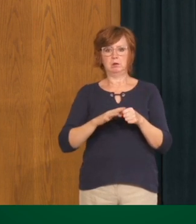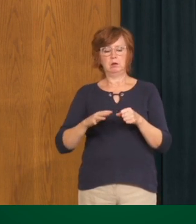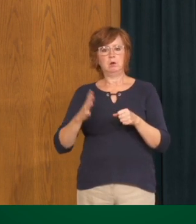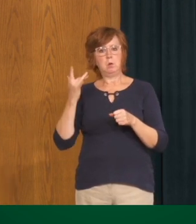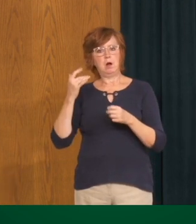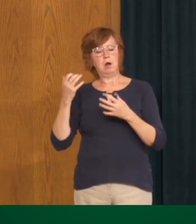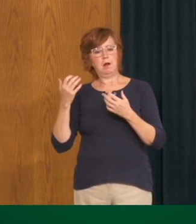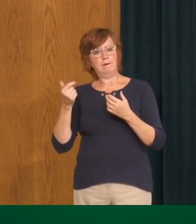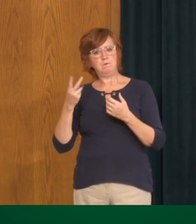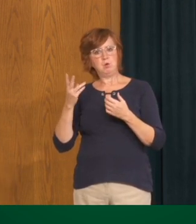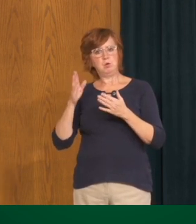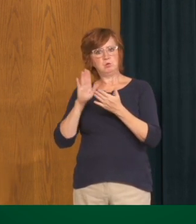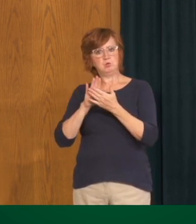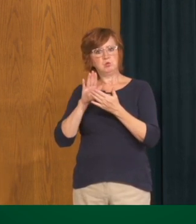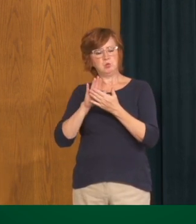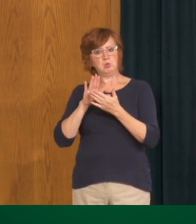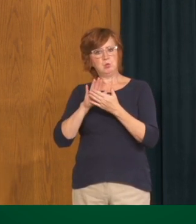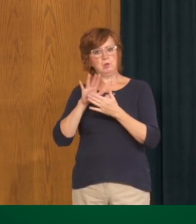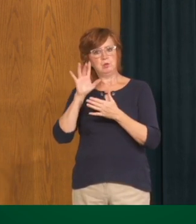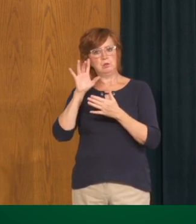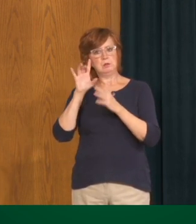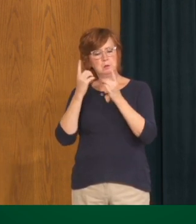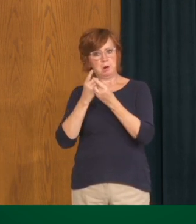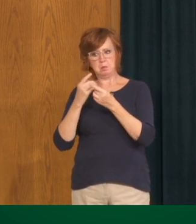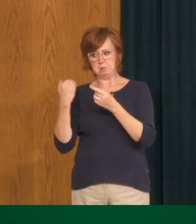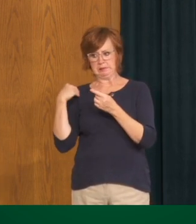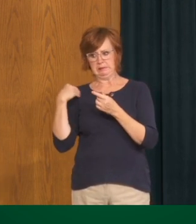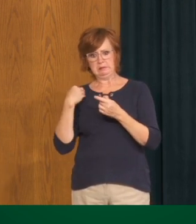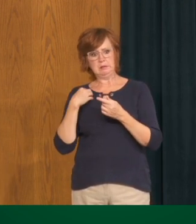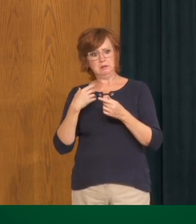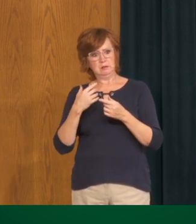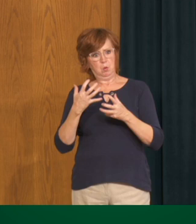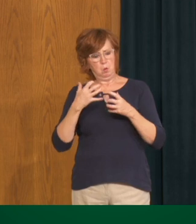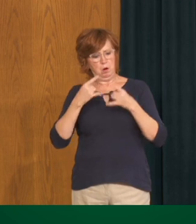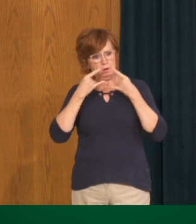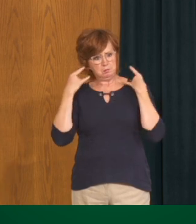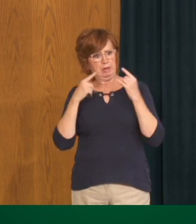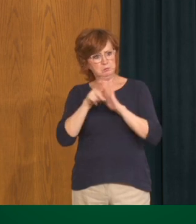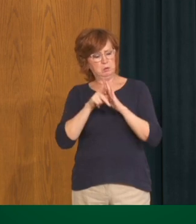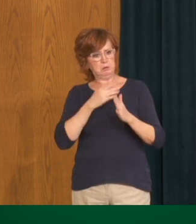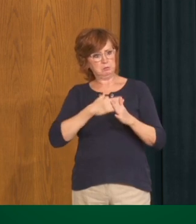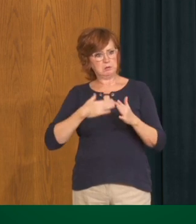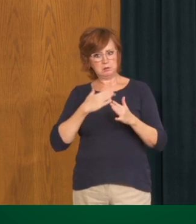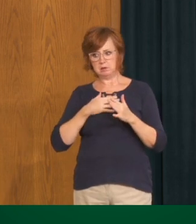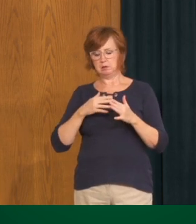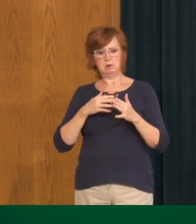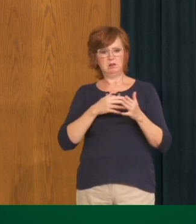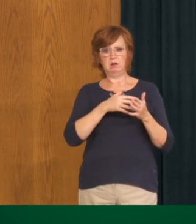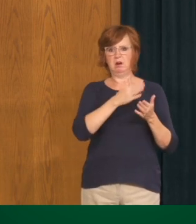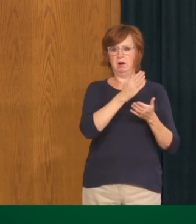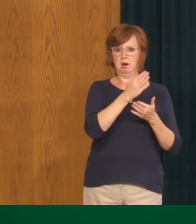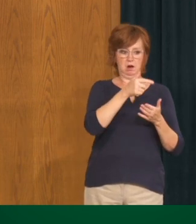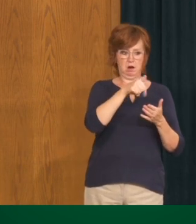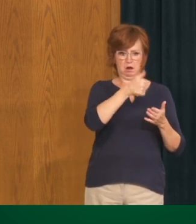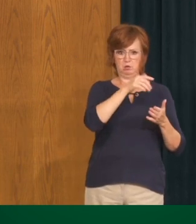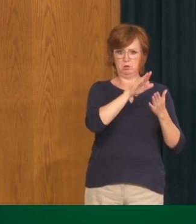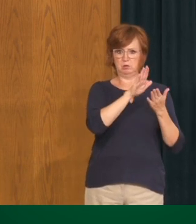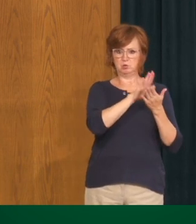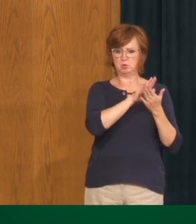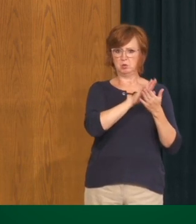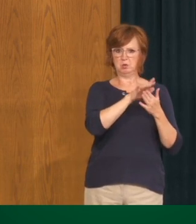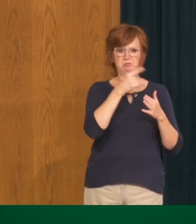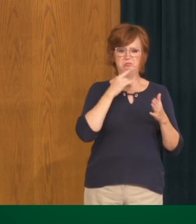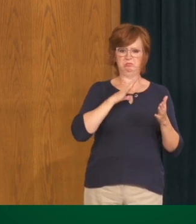masking policies, not all have, although we will continue to have those conversations with those school divisions. And so we really thought that it was important, given